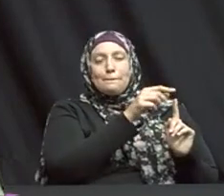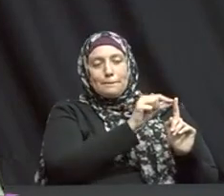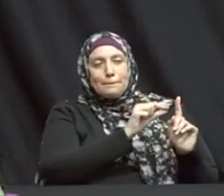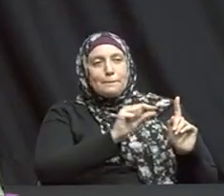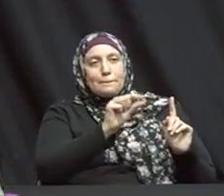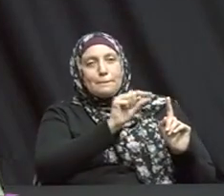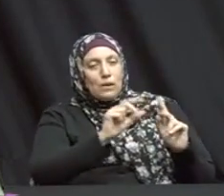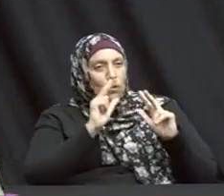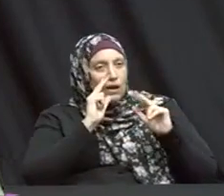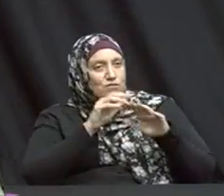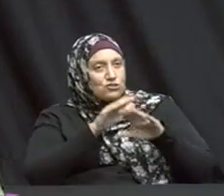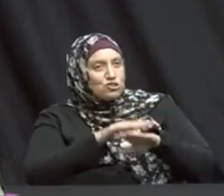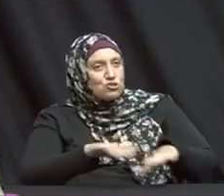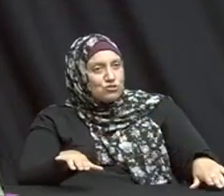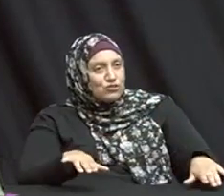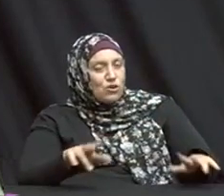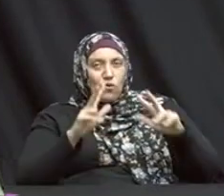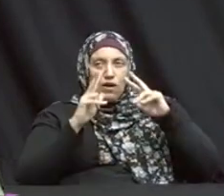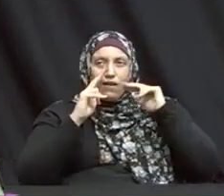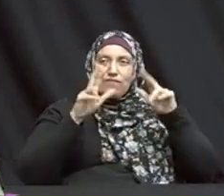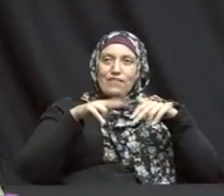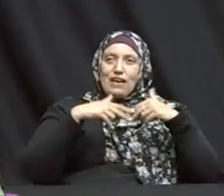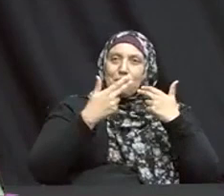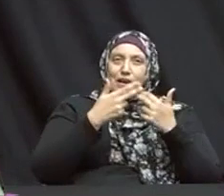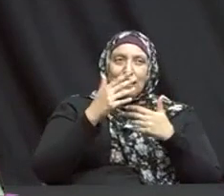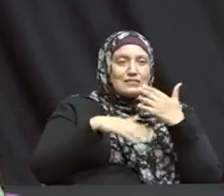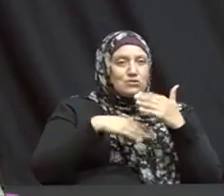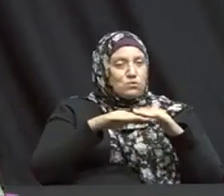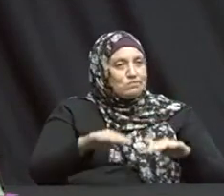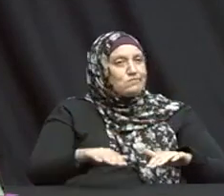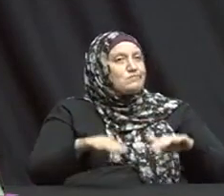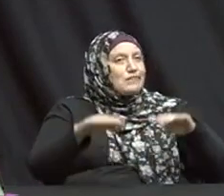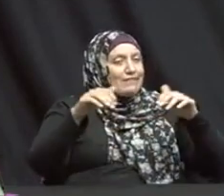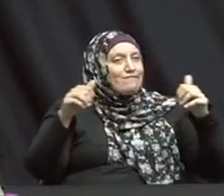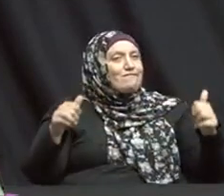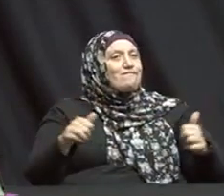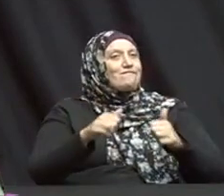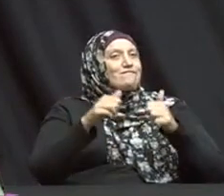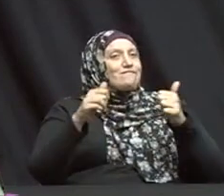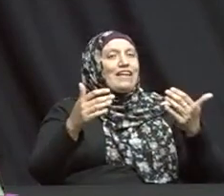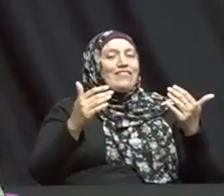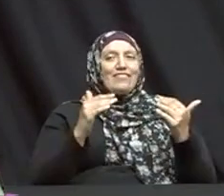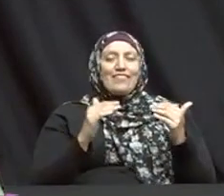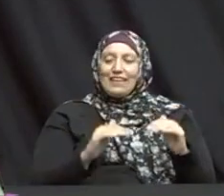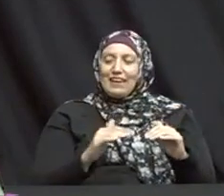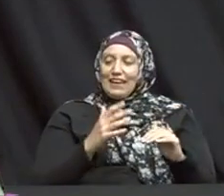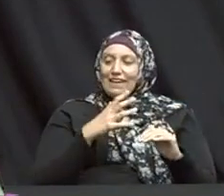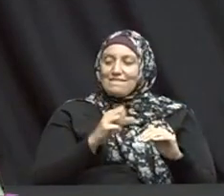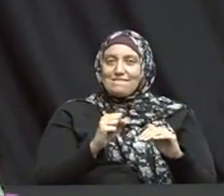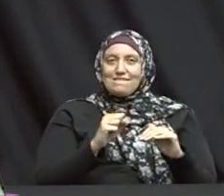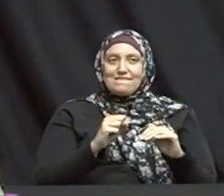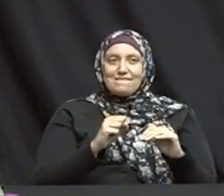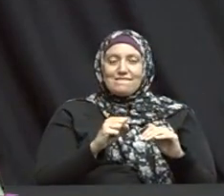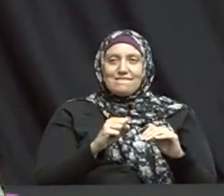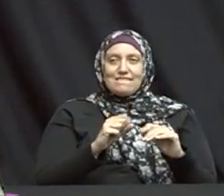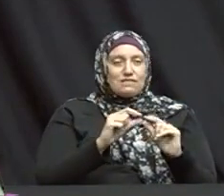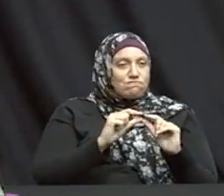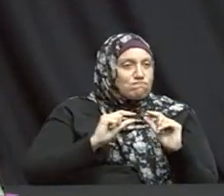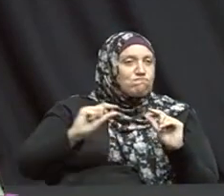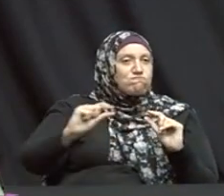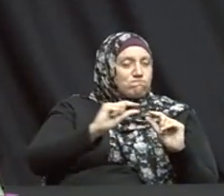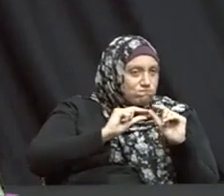the children and the family until they're not minors anymore. And then there's a fixed condition for when the